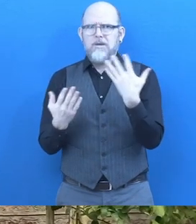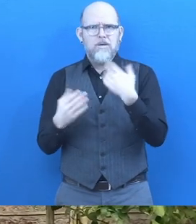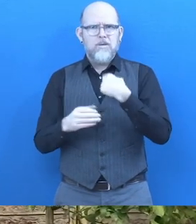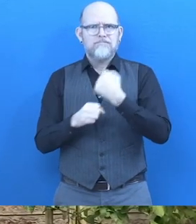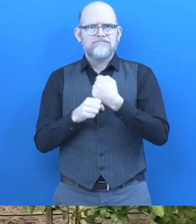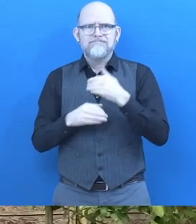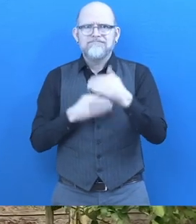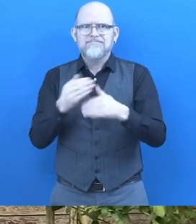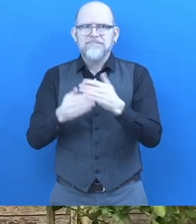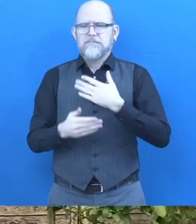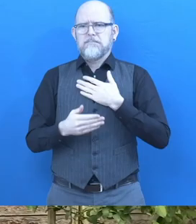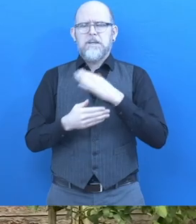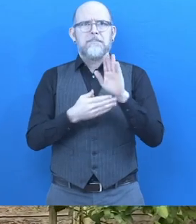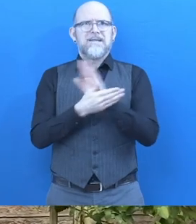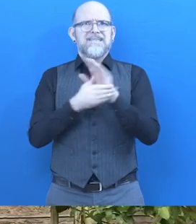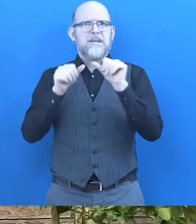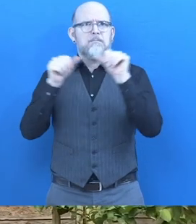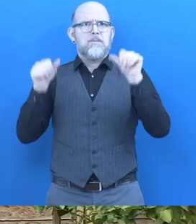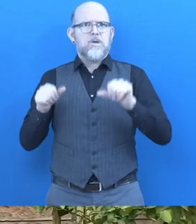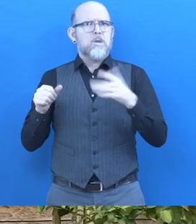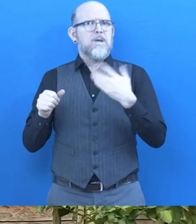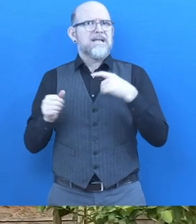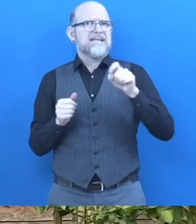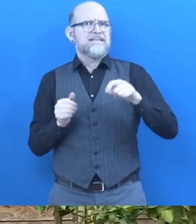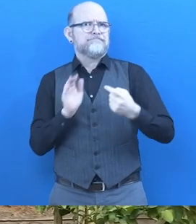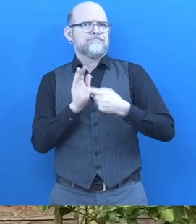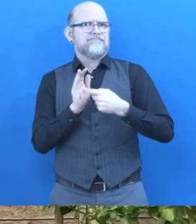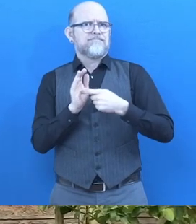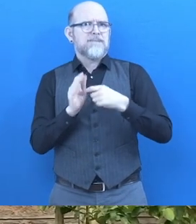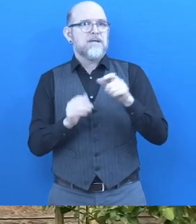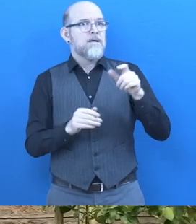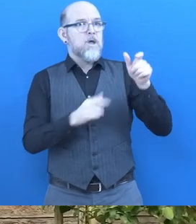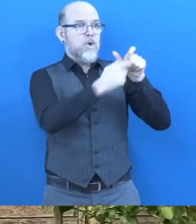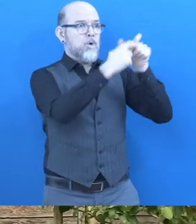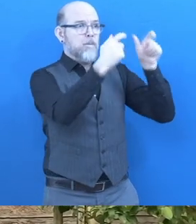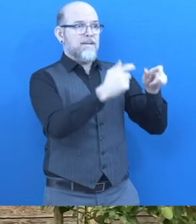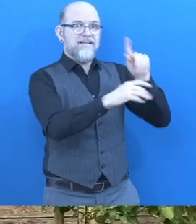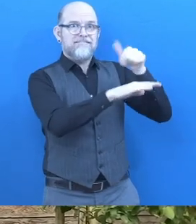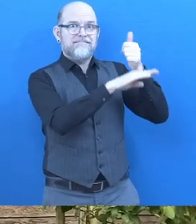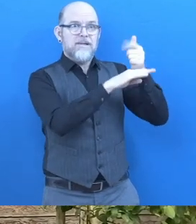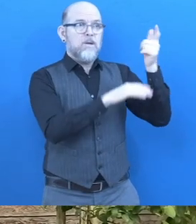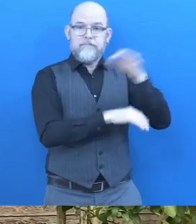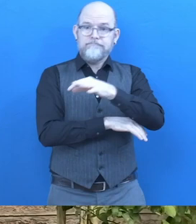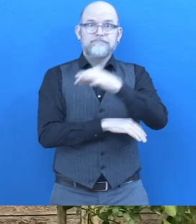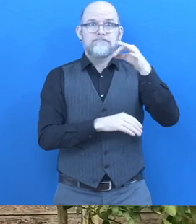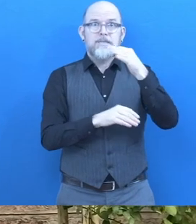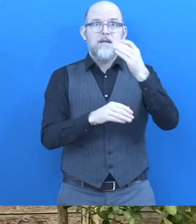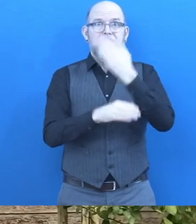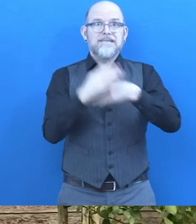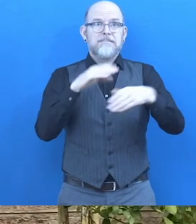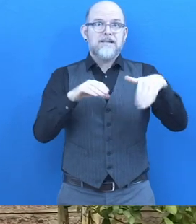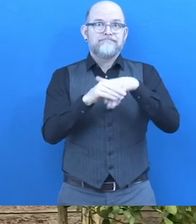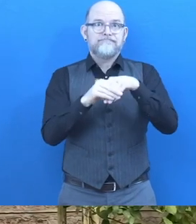fees paid for recruitment for persons with disability. So employers who use our platform pay